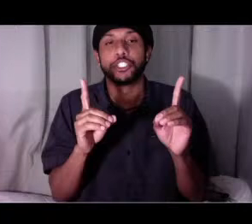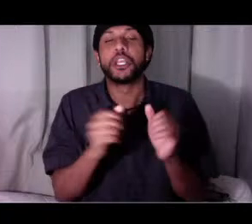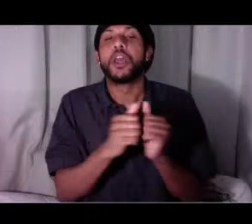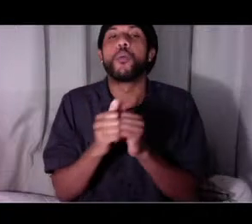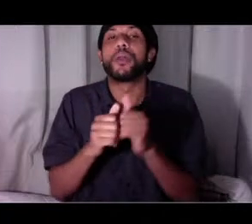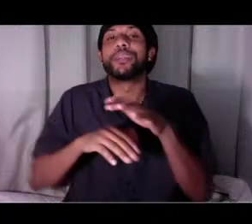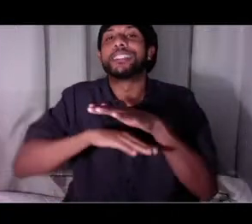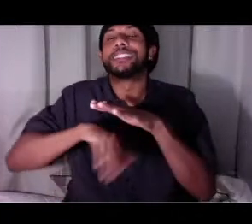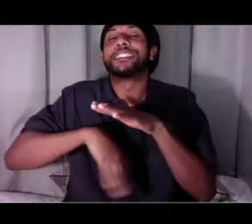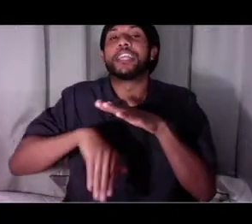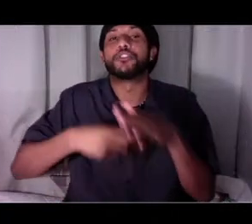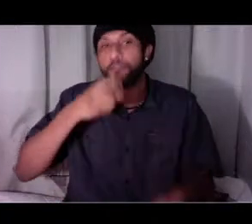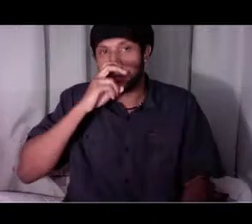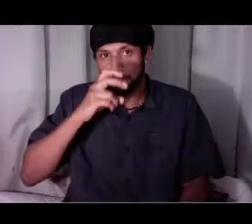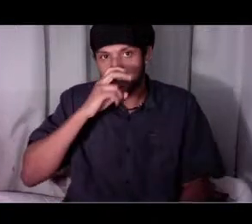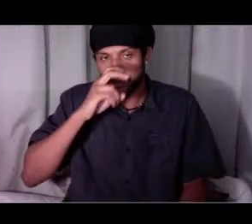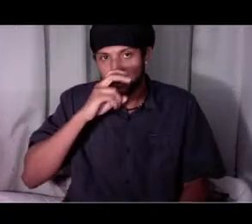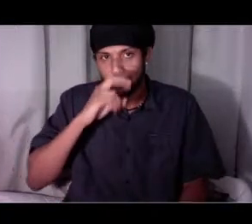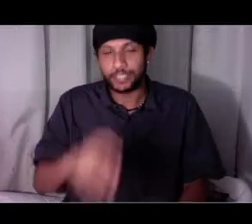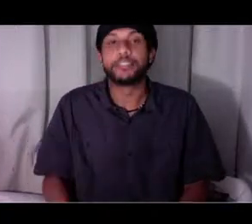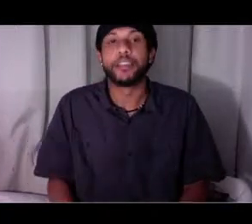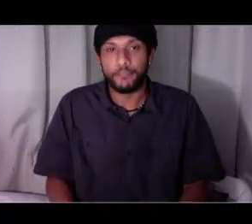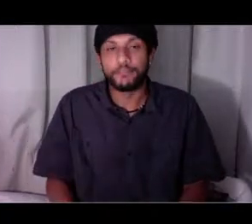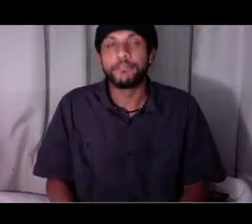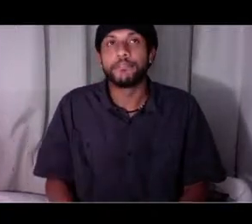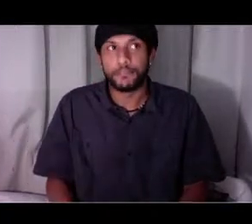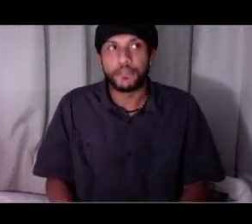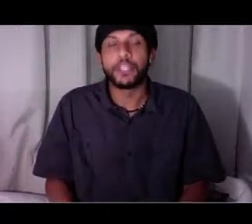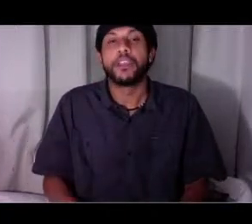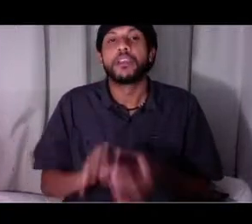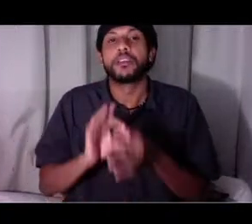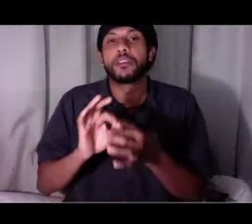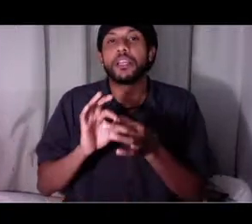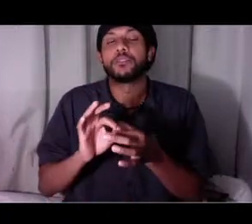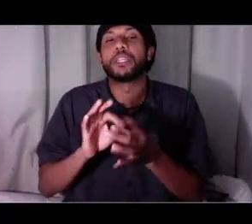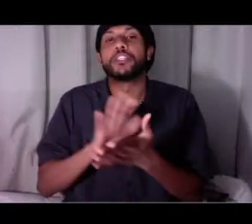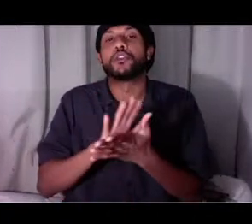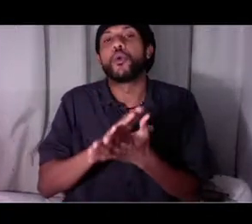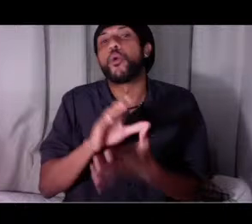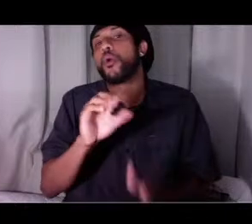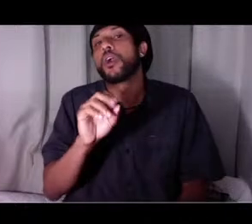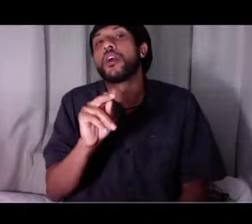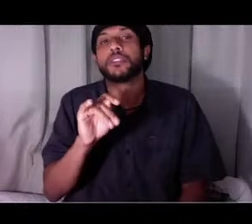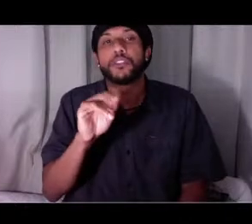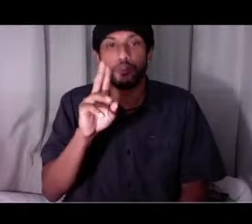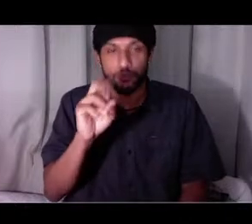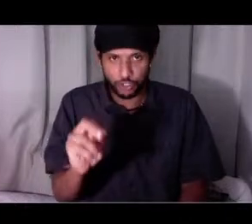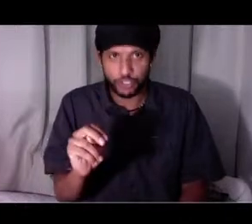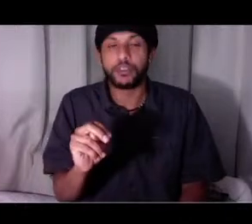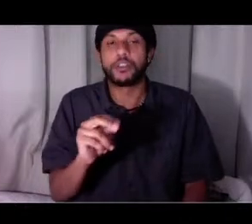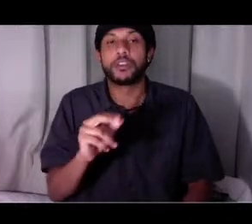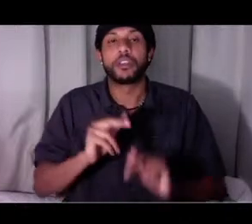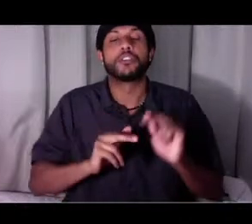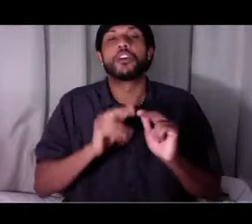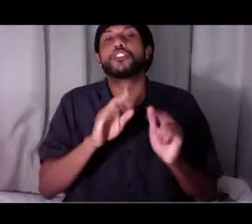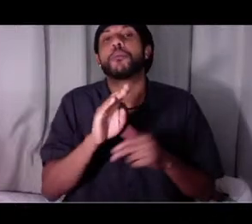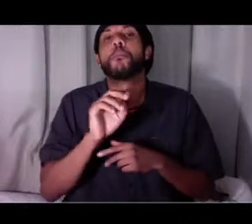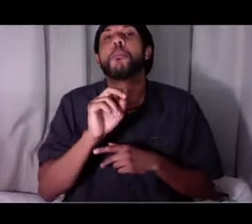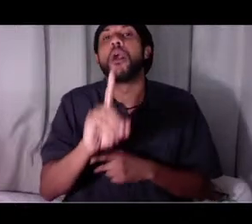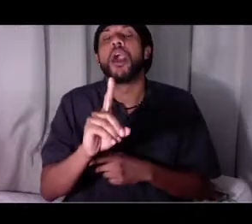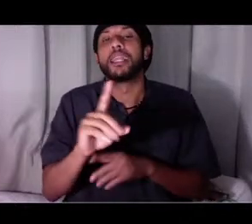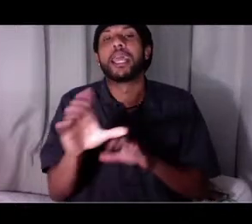standards of the strict accountability in the local school Constitution construction Bond Act